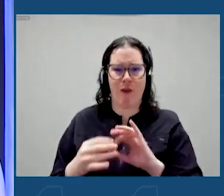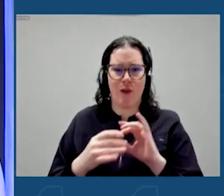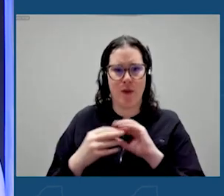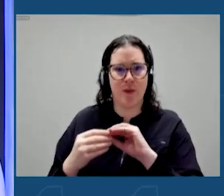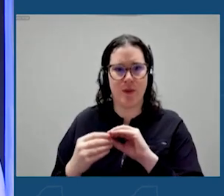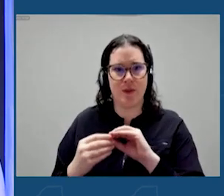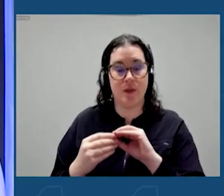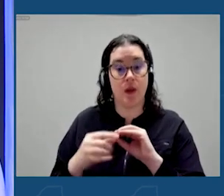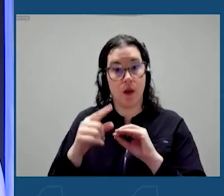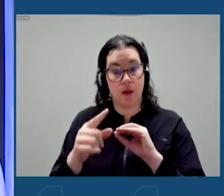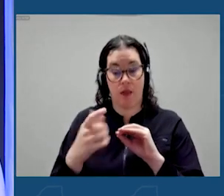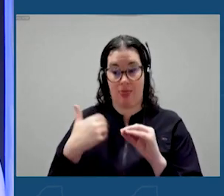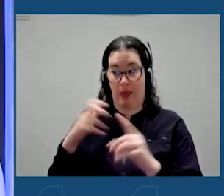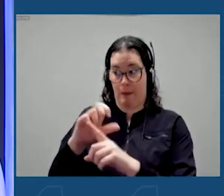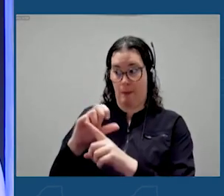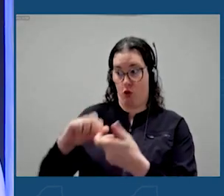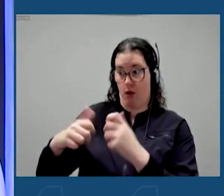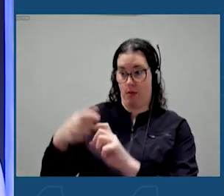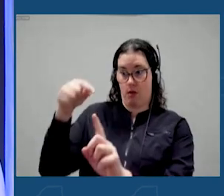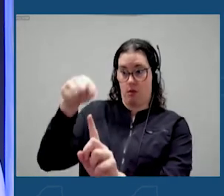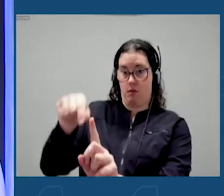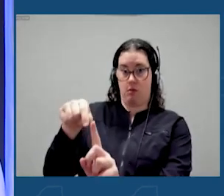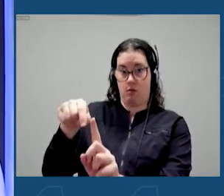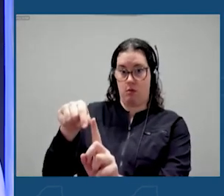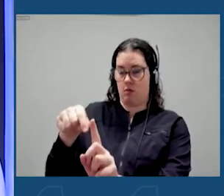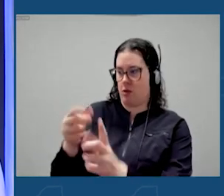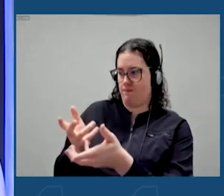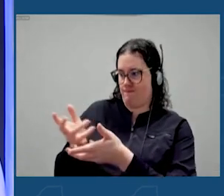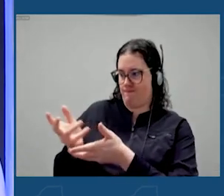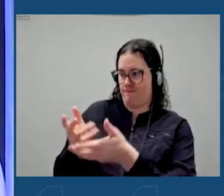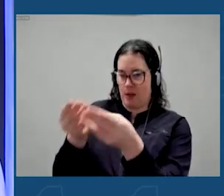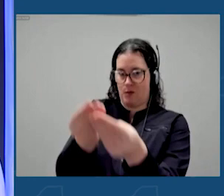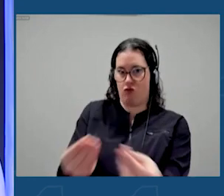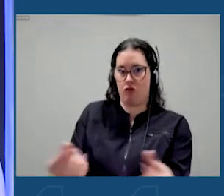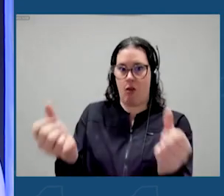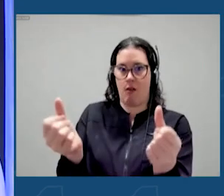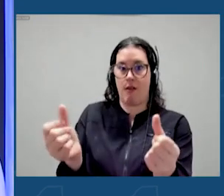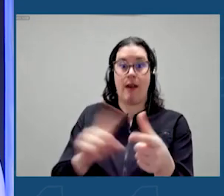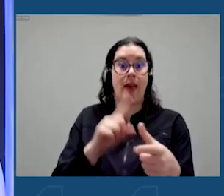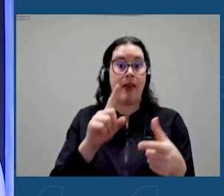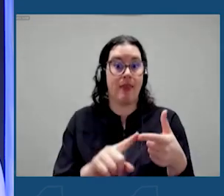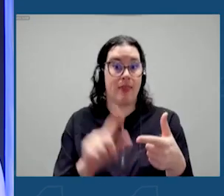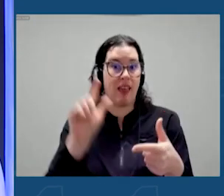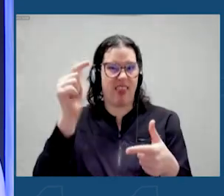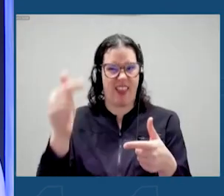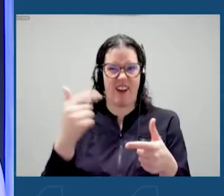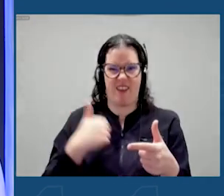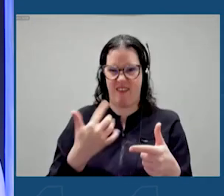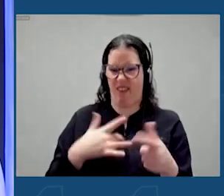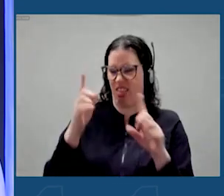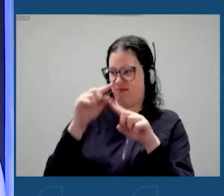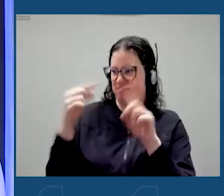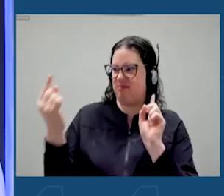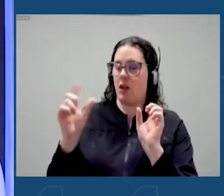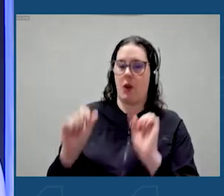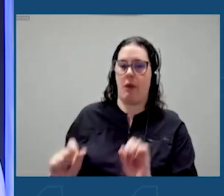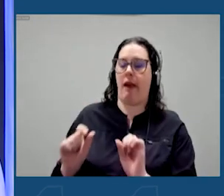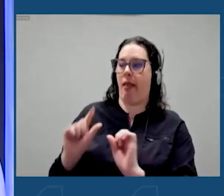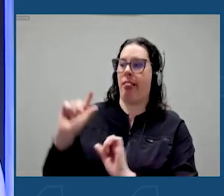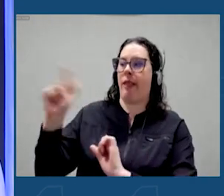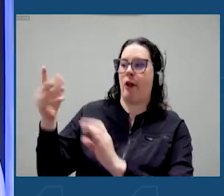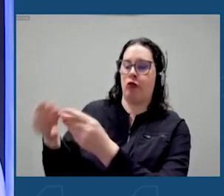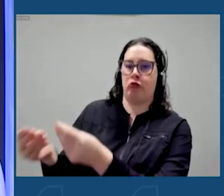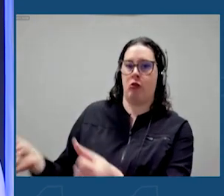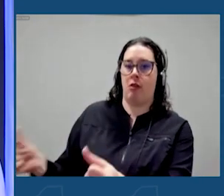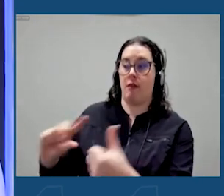You deal with the problem, you fix the problem, and then you deal with the petty differences later. We're responding